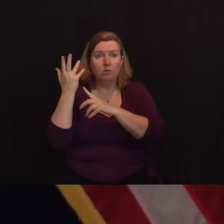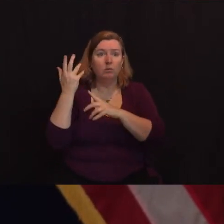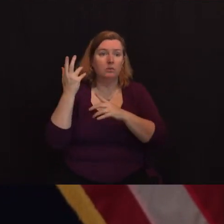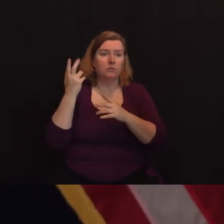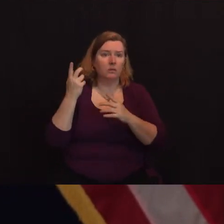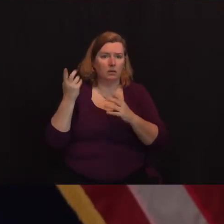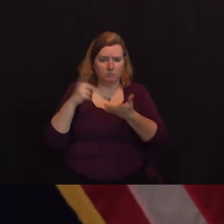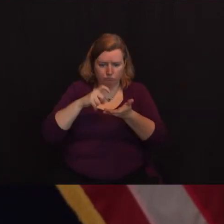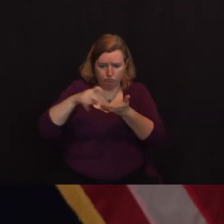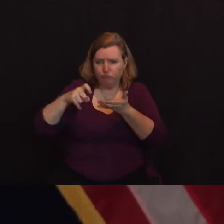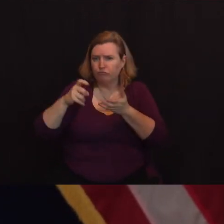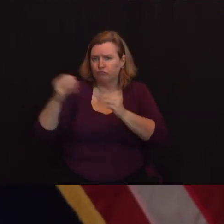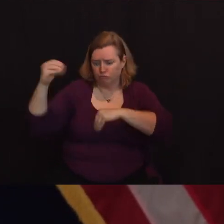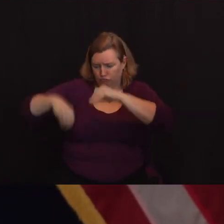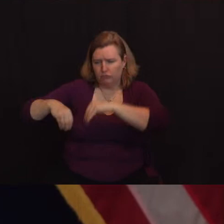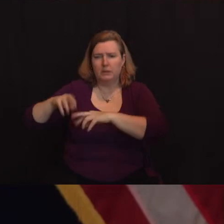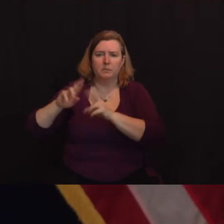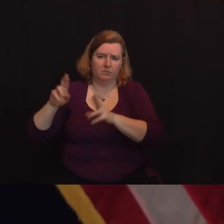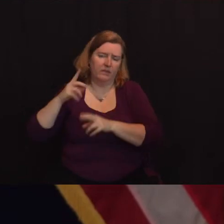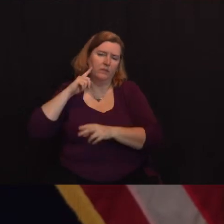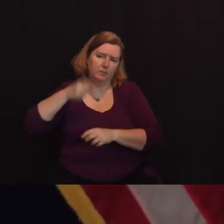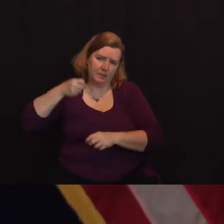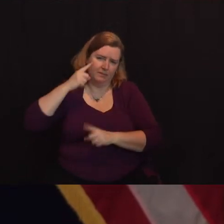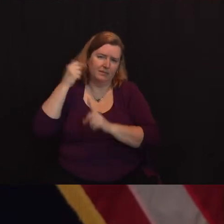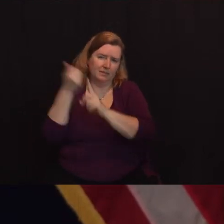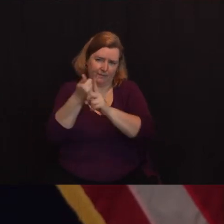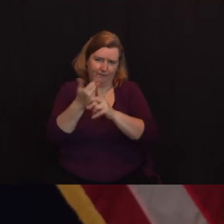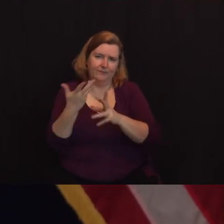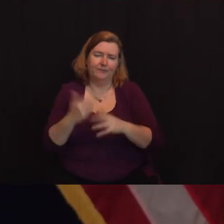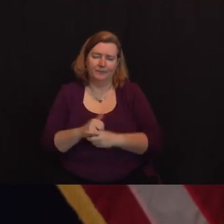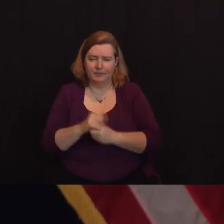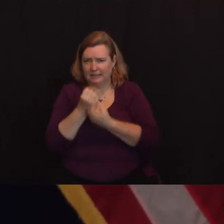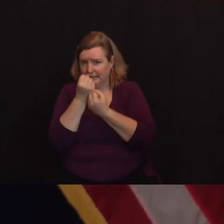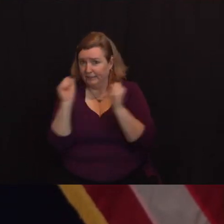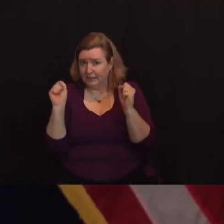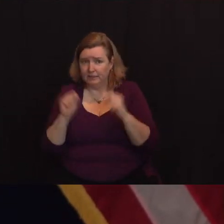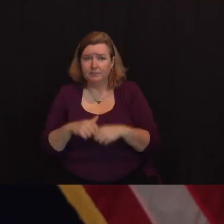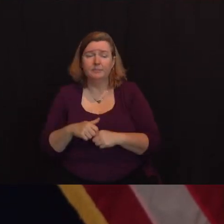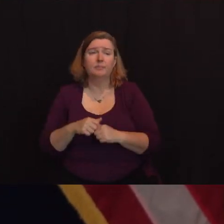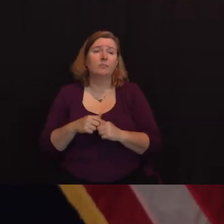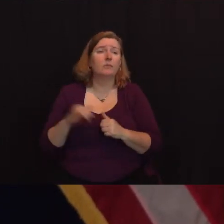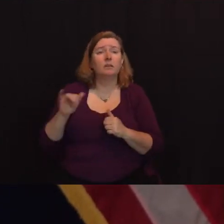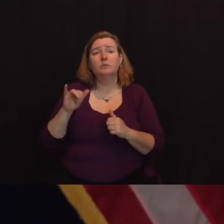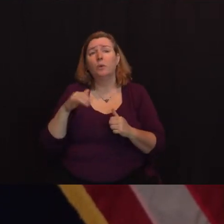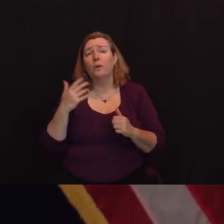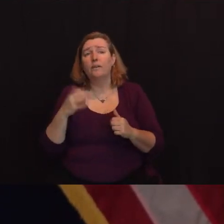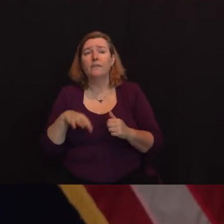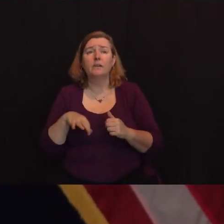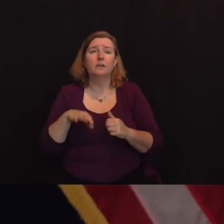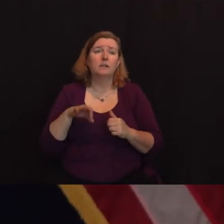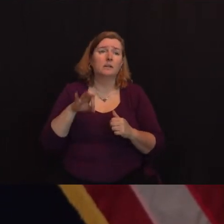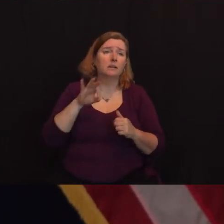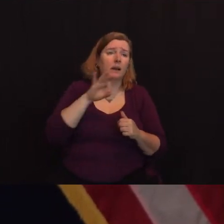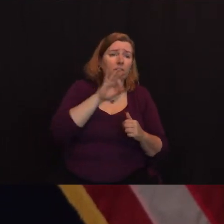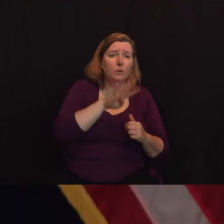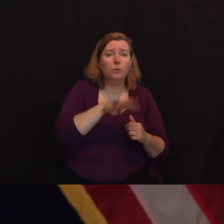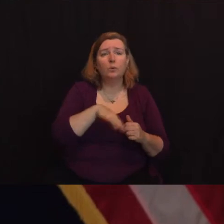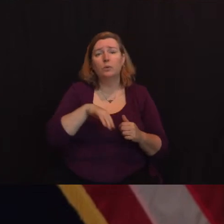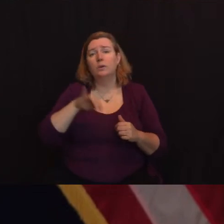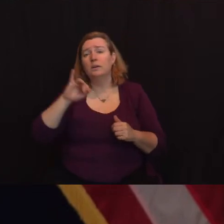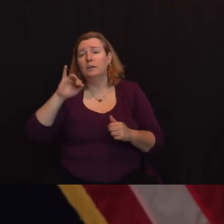ready.nj.gov, our social media platforms will continue to keep an eye on hurricane season, and COVID-19